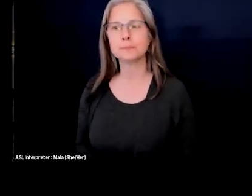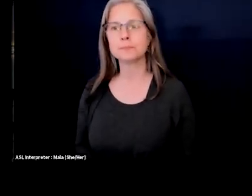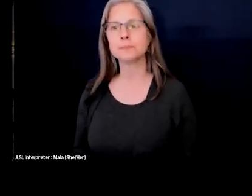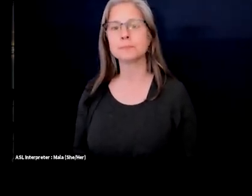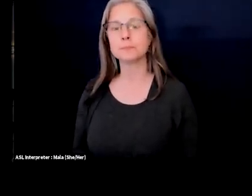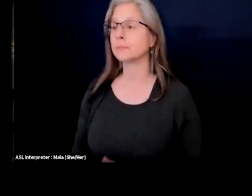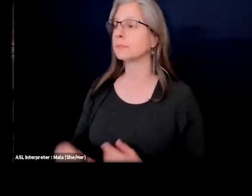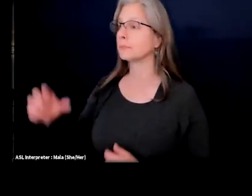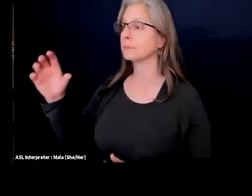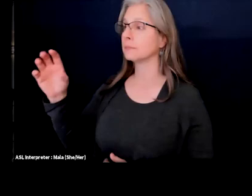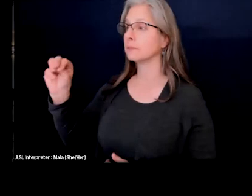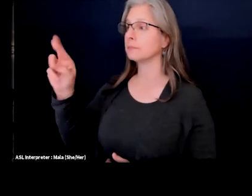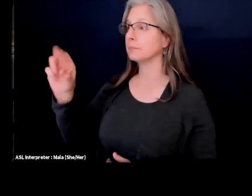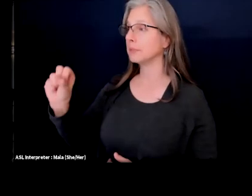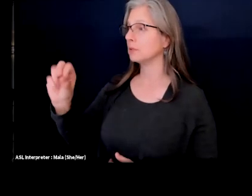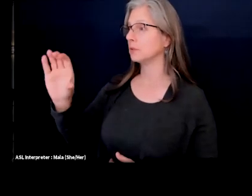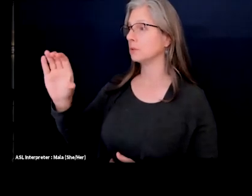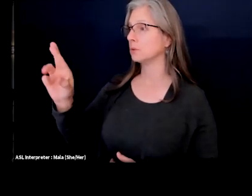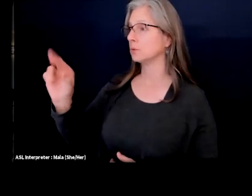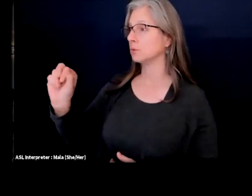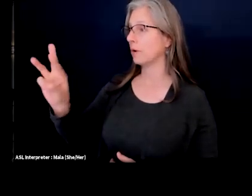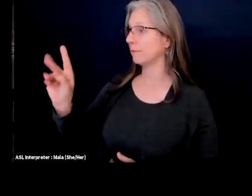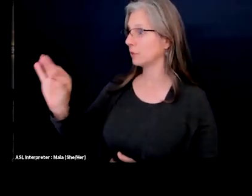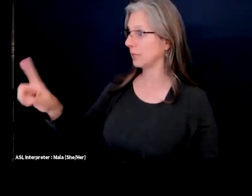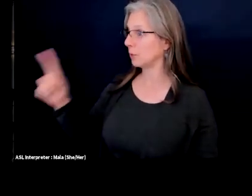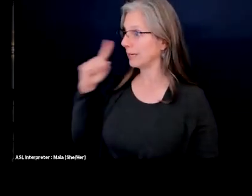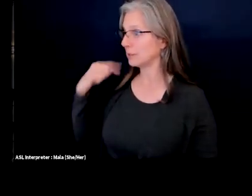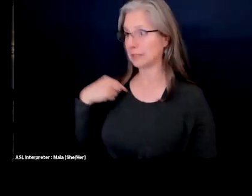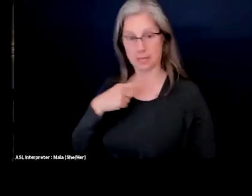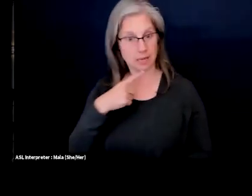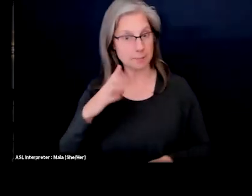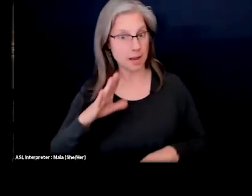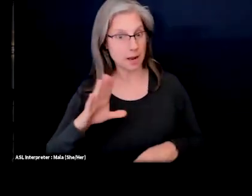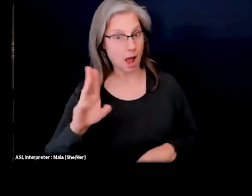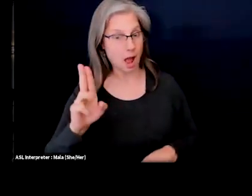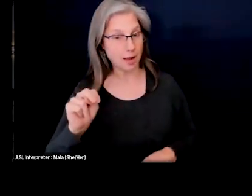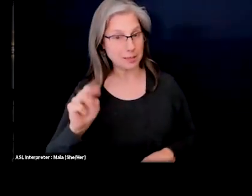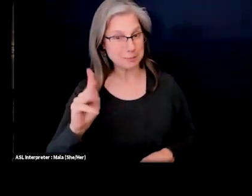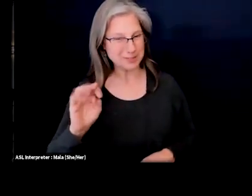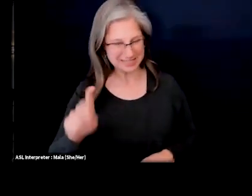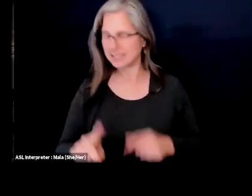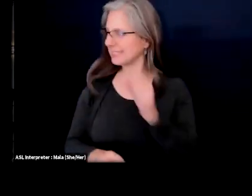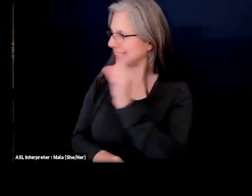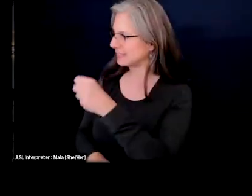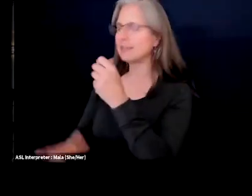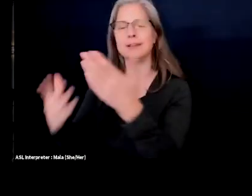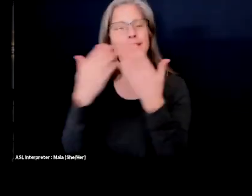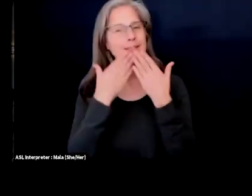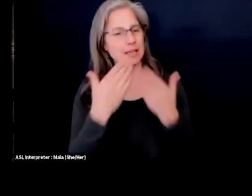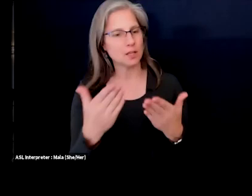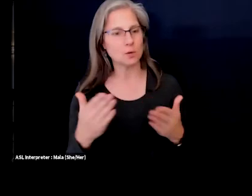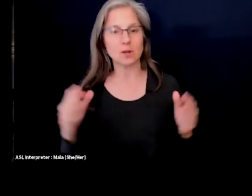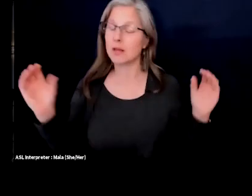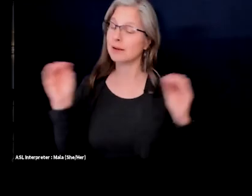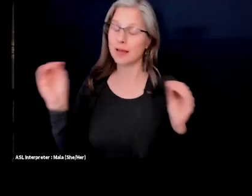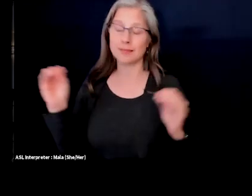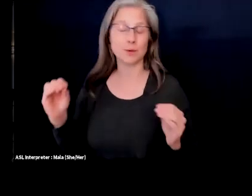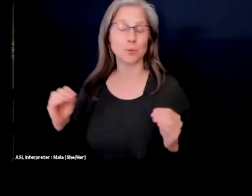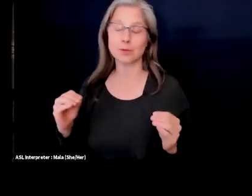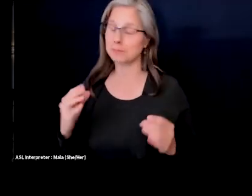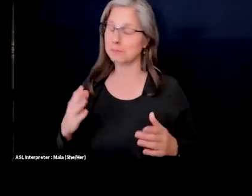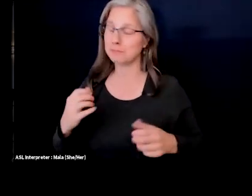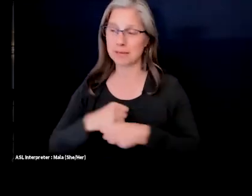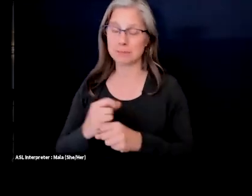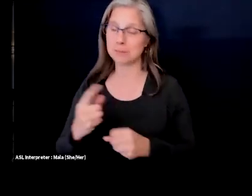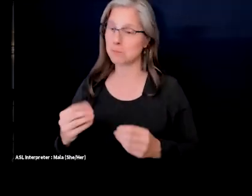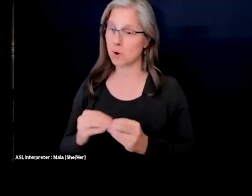Ms. Crawford, can you hear us? Am I unmuted? Yes. Thank you. Nothing would please me more than if